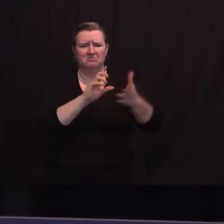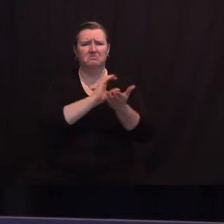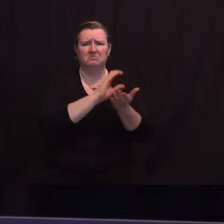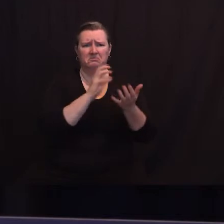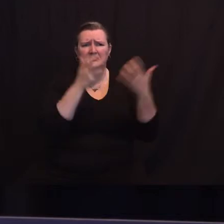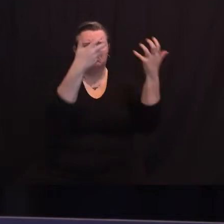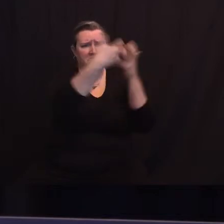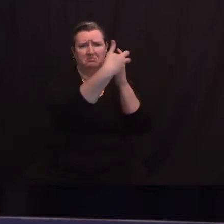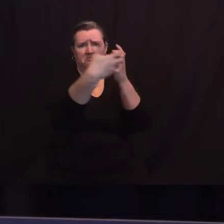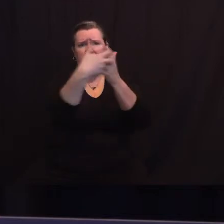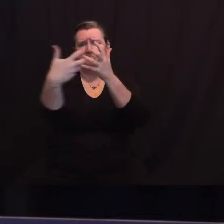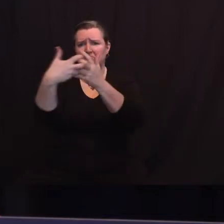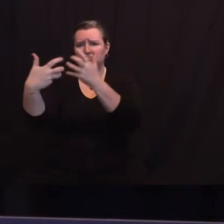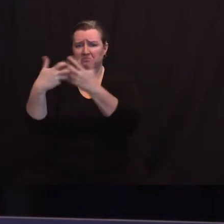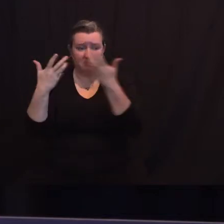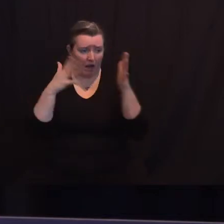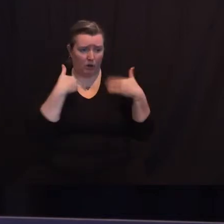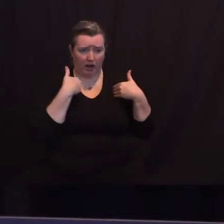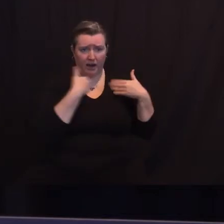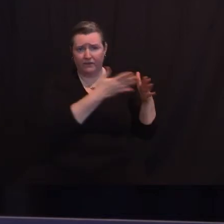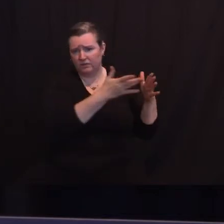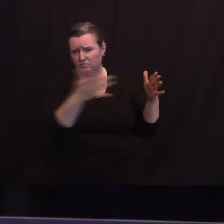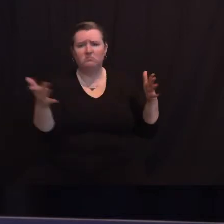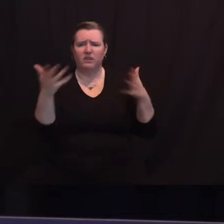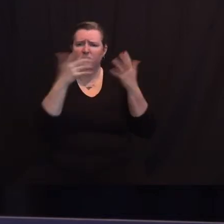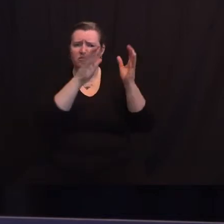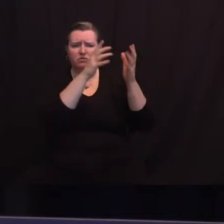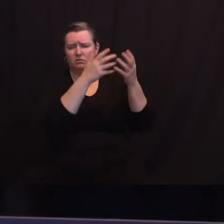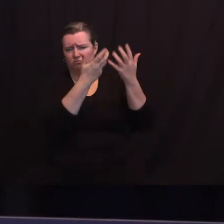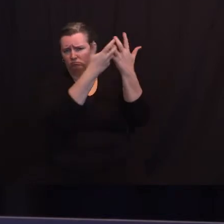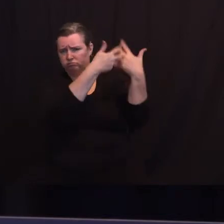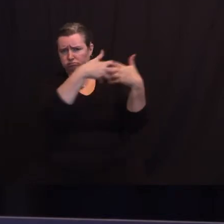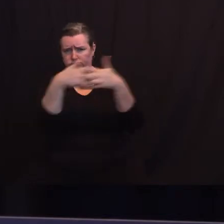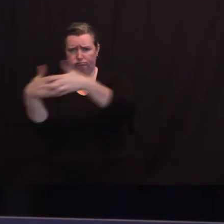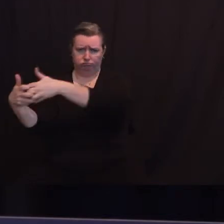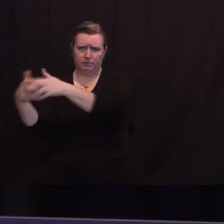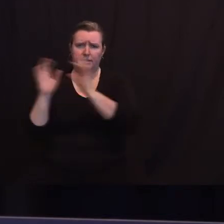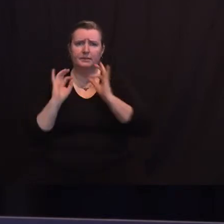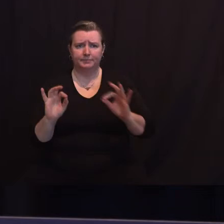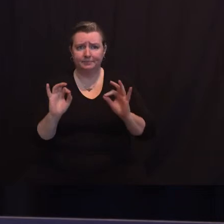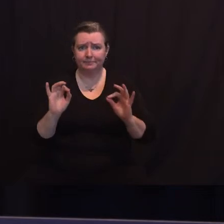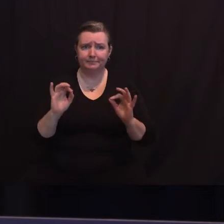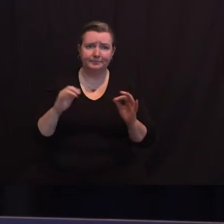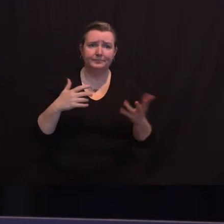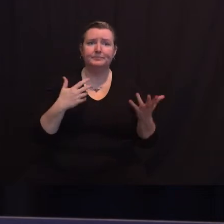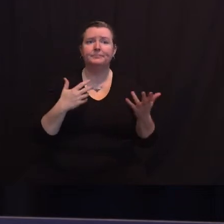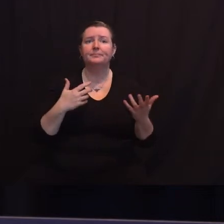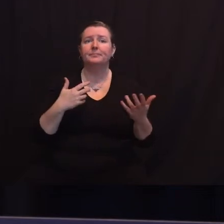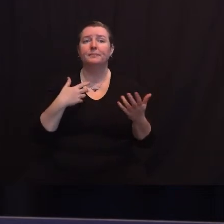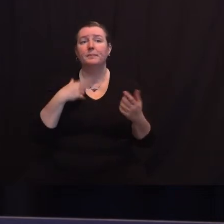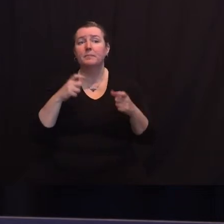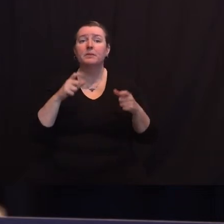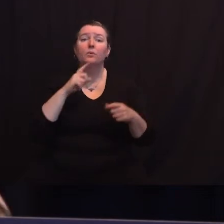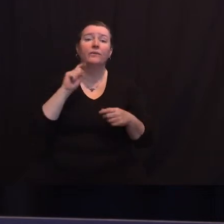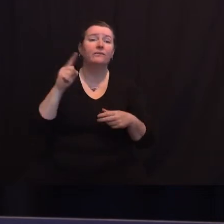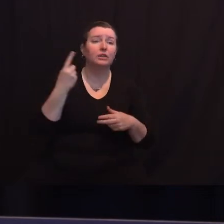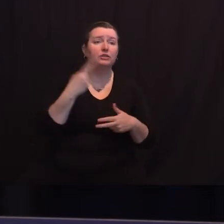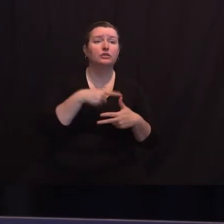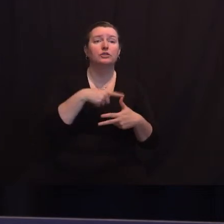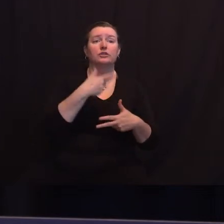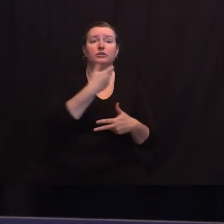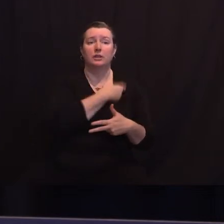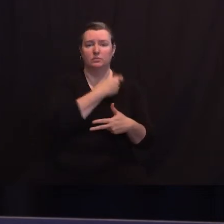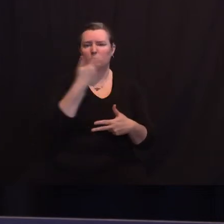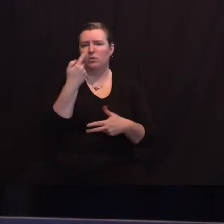individuals that received their prime doses either 21 days prior with Pfizer or 28 days prior with